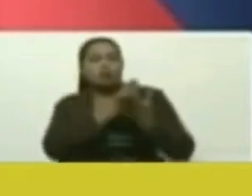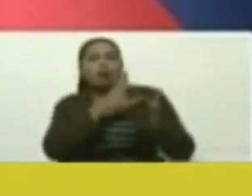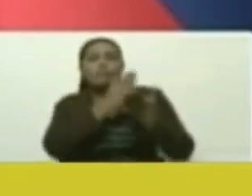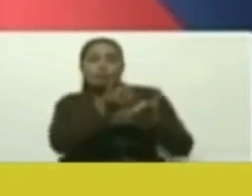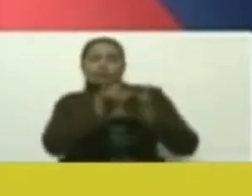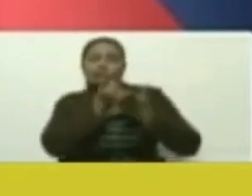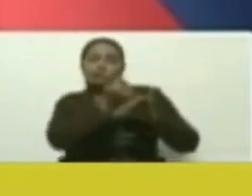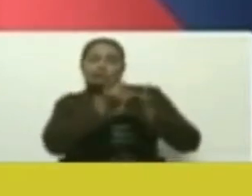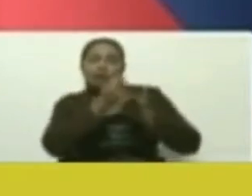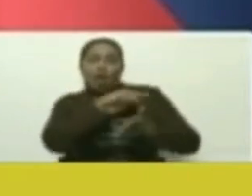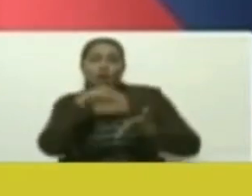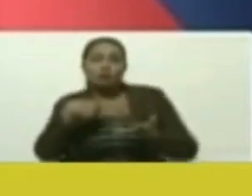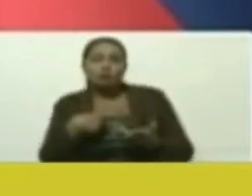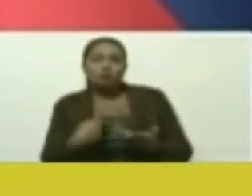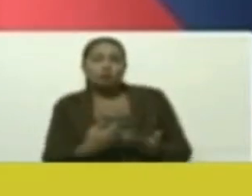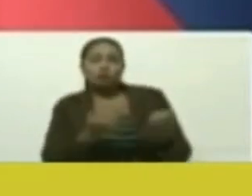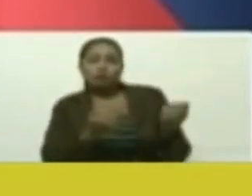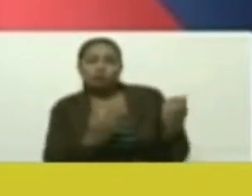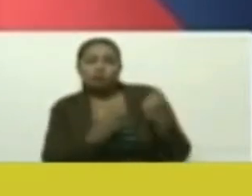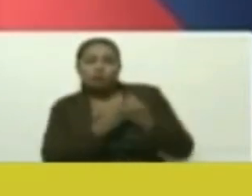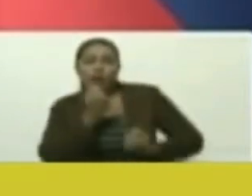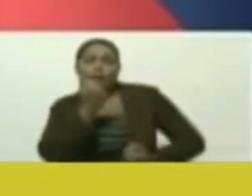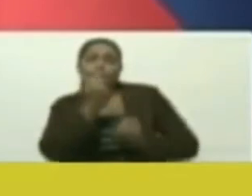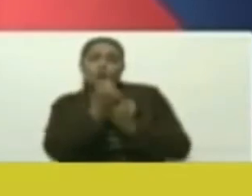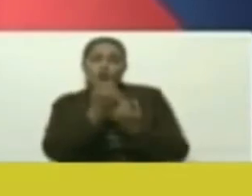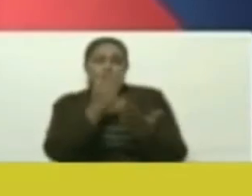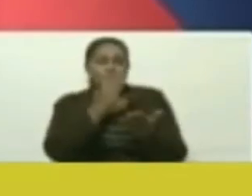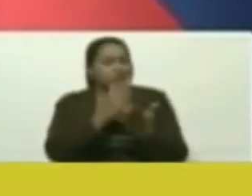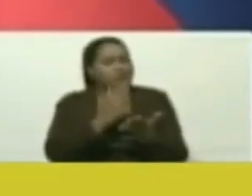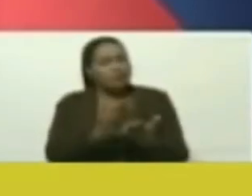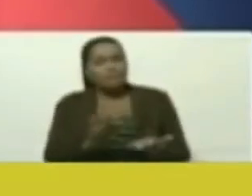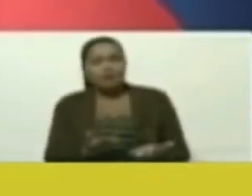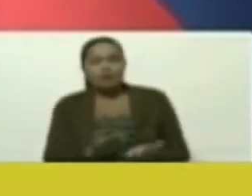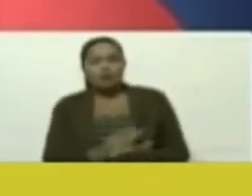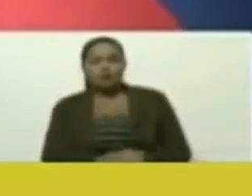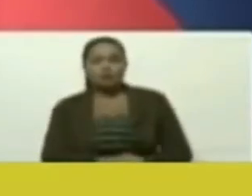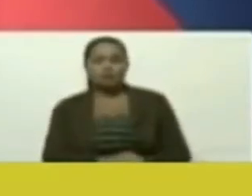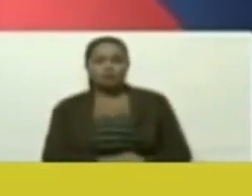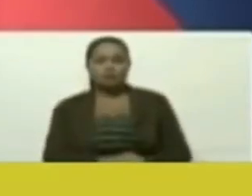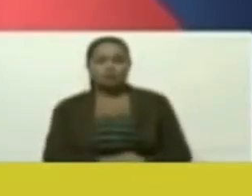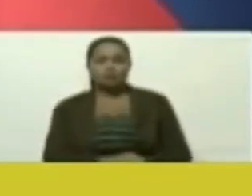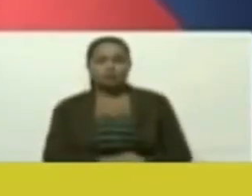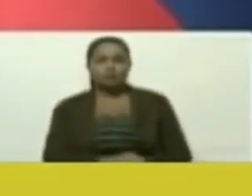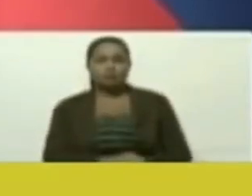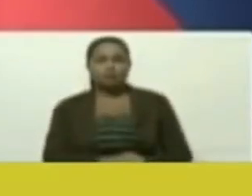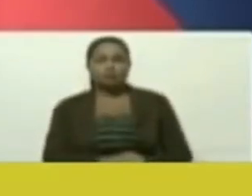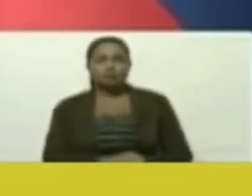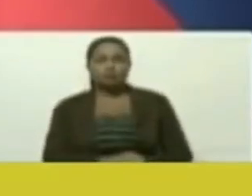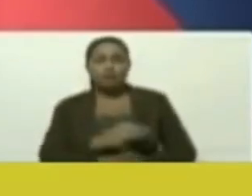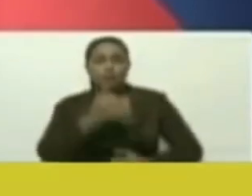Turkey was always with us, by our side, to support us